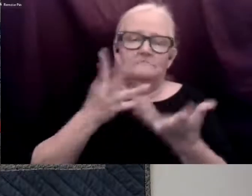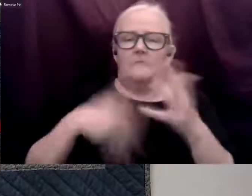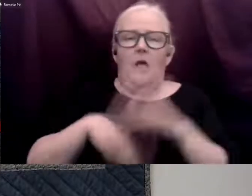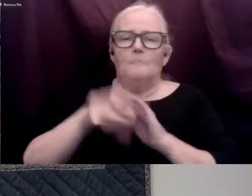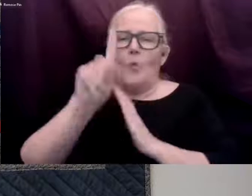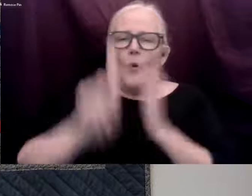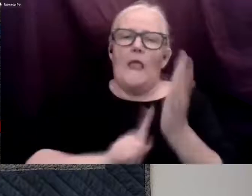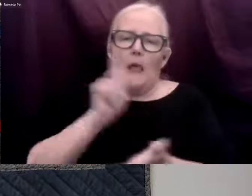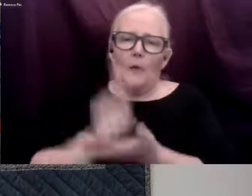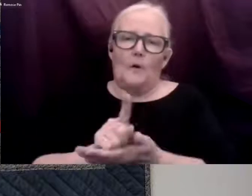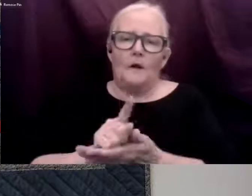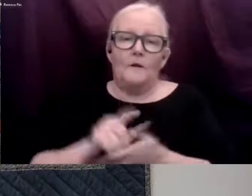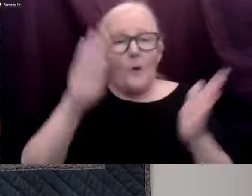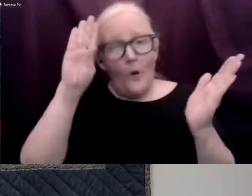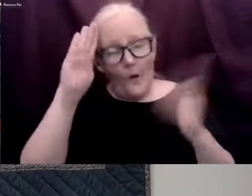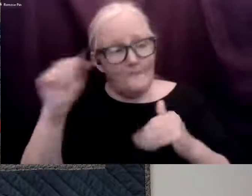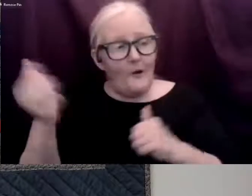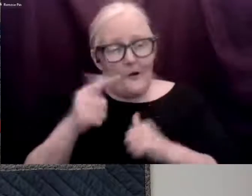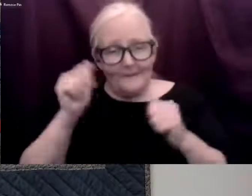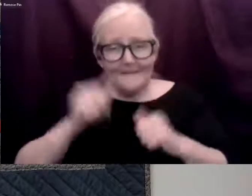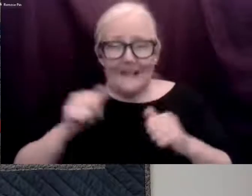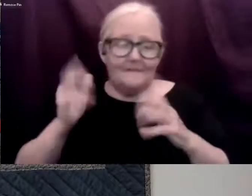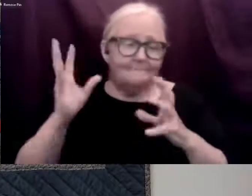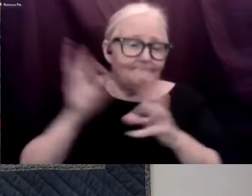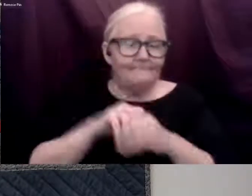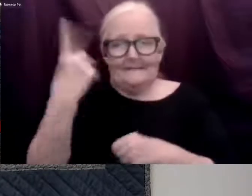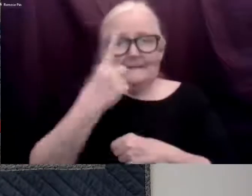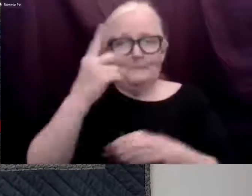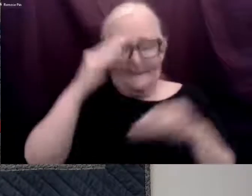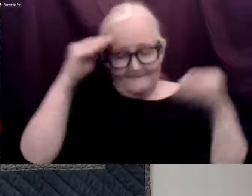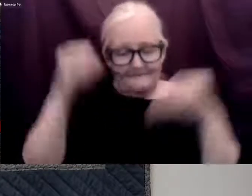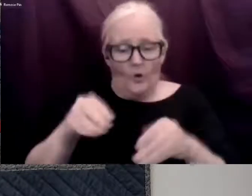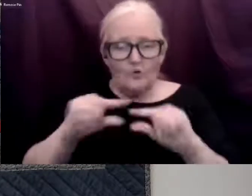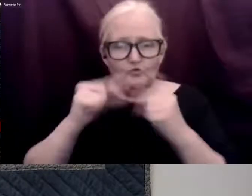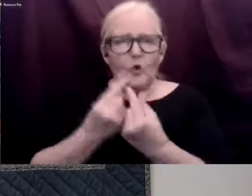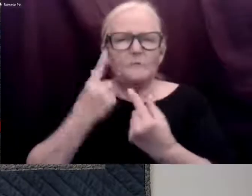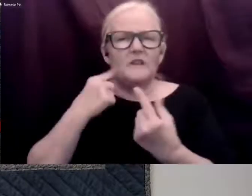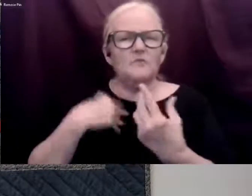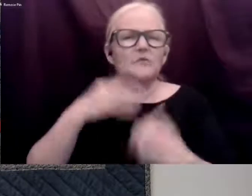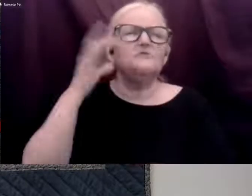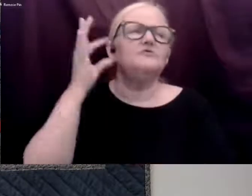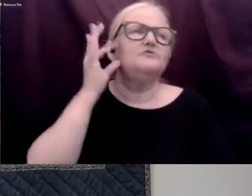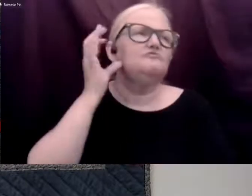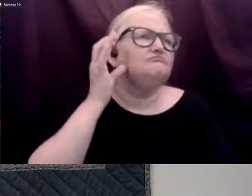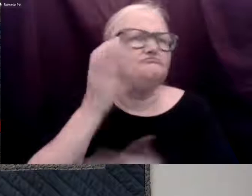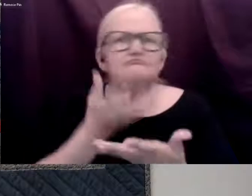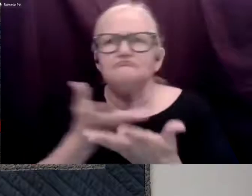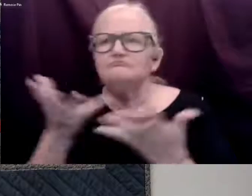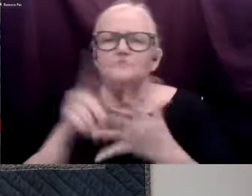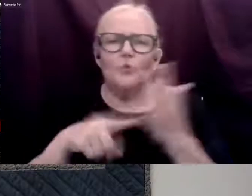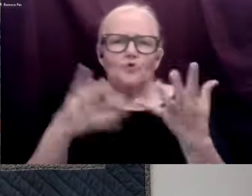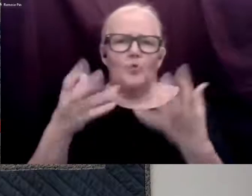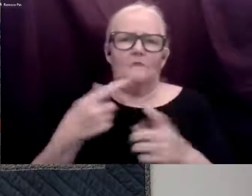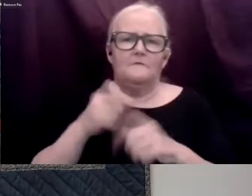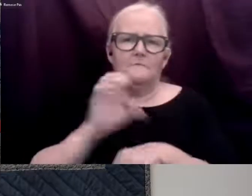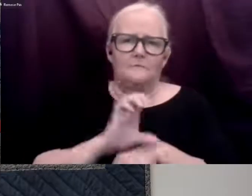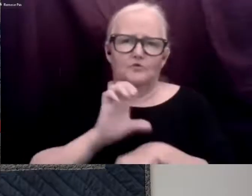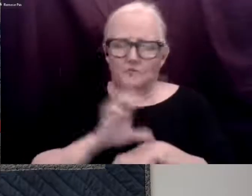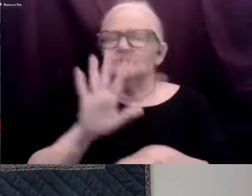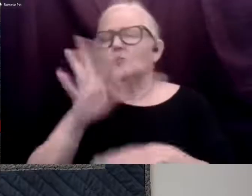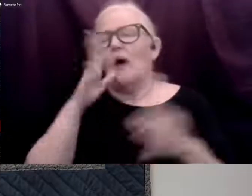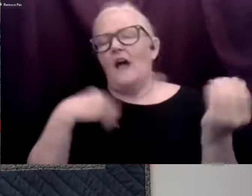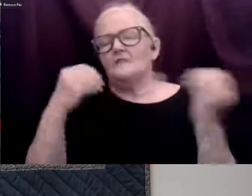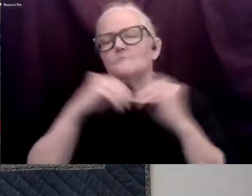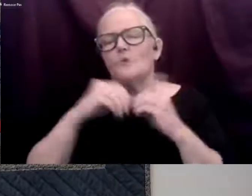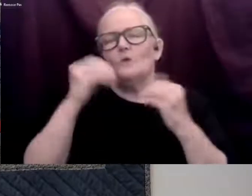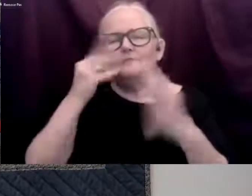focus group because we want to get everyone's input about the future of the congregation. There will be a lot more information in your inboxes soon, but again,